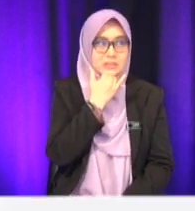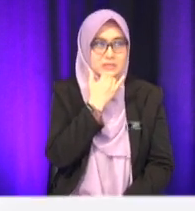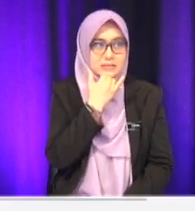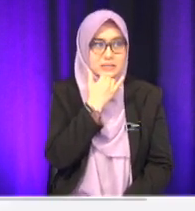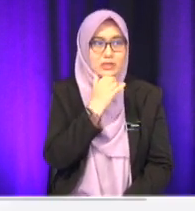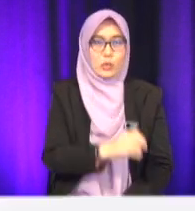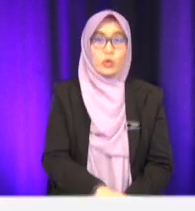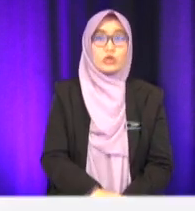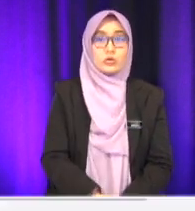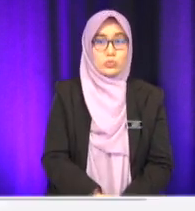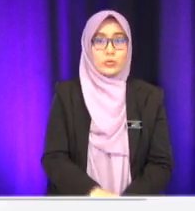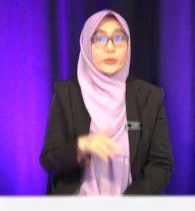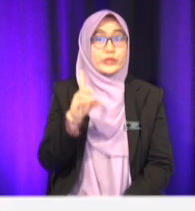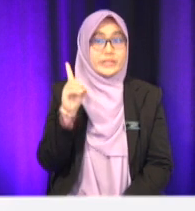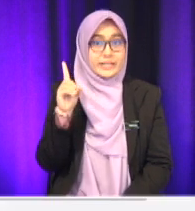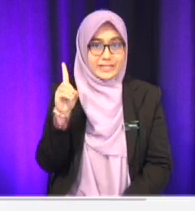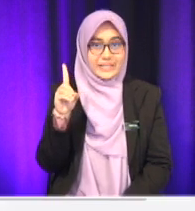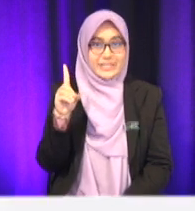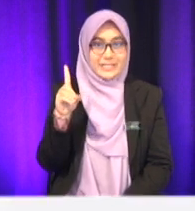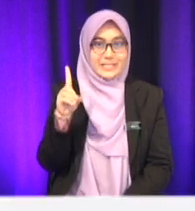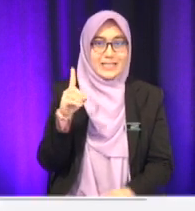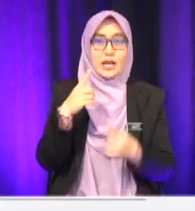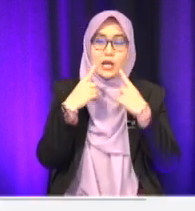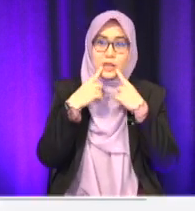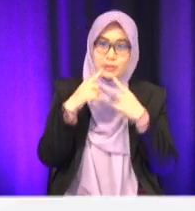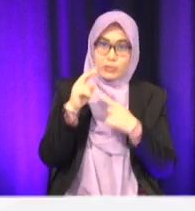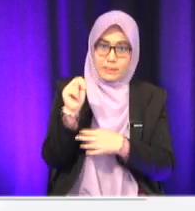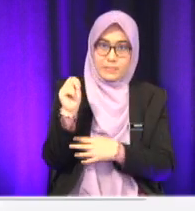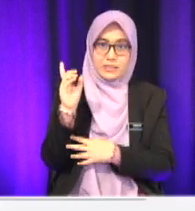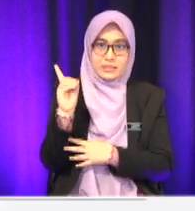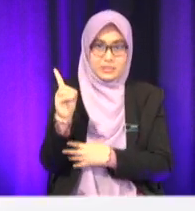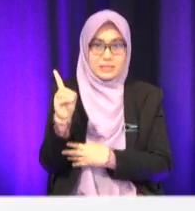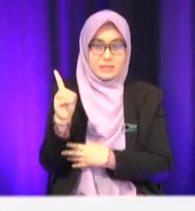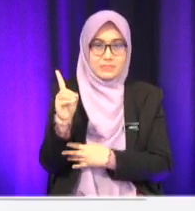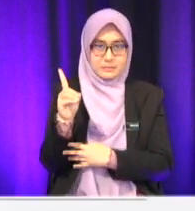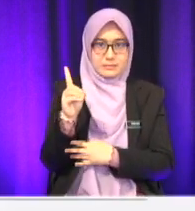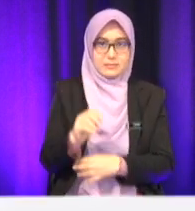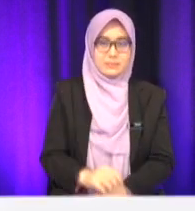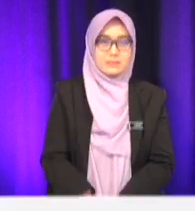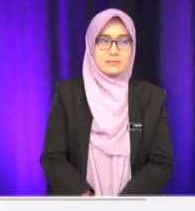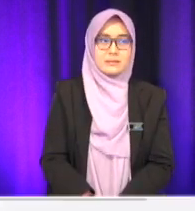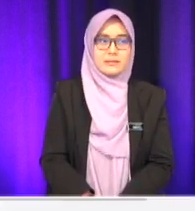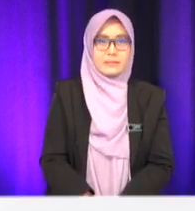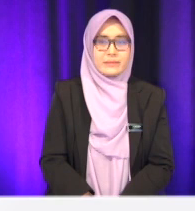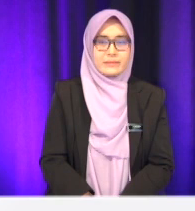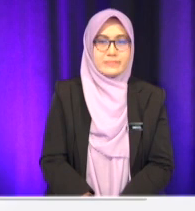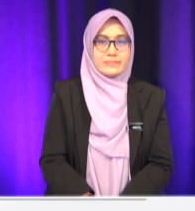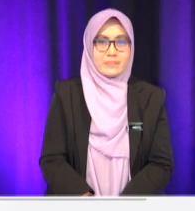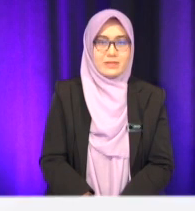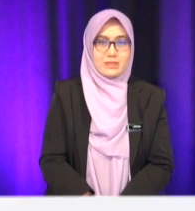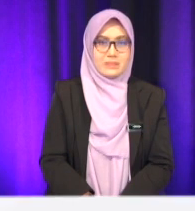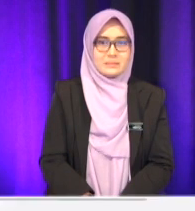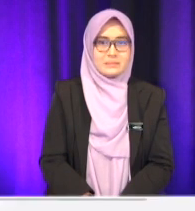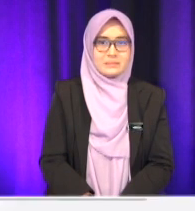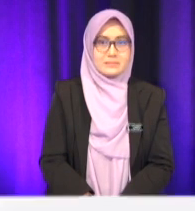is although it is sometimes mistaken as a reptile, it is in fact